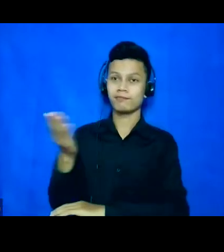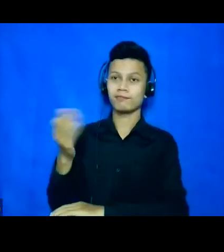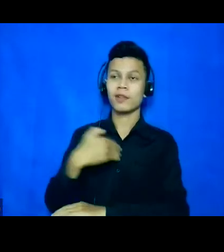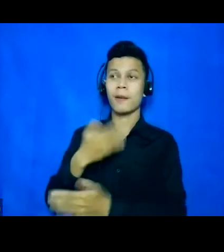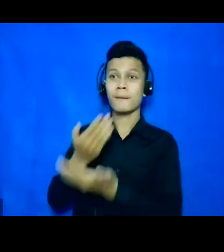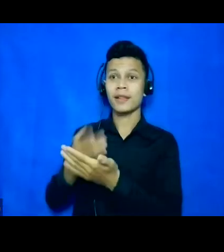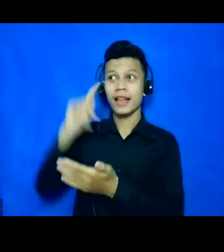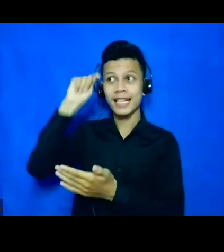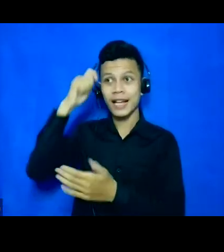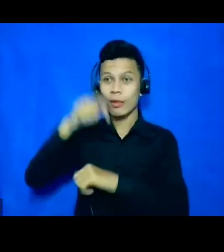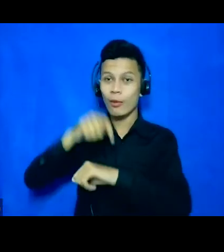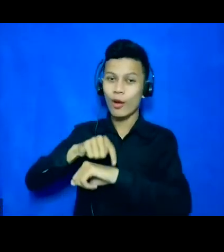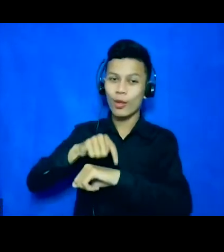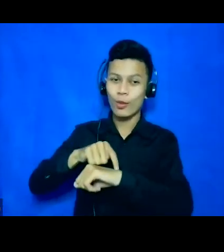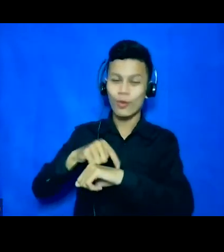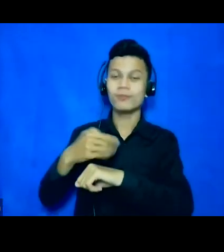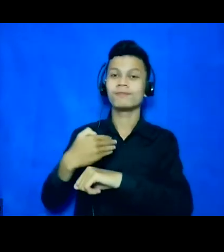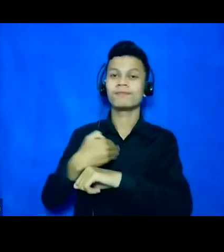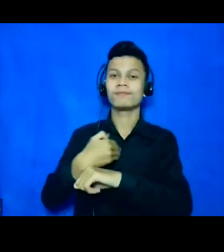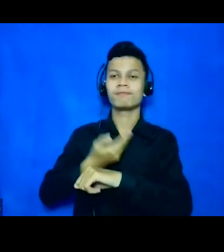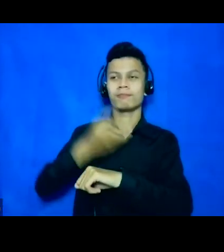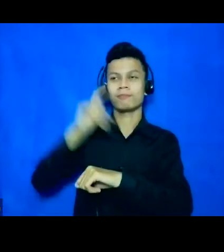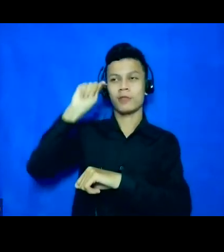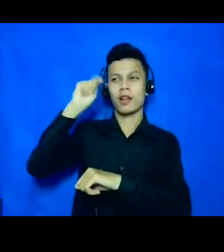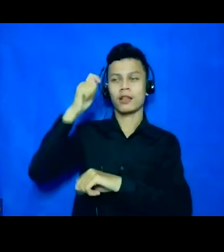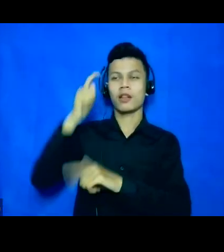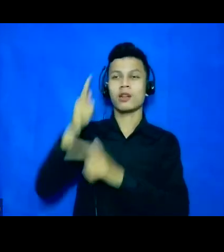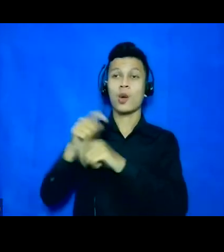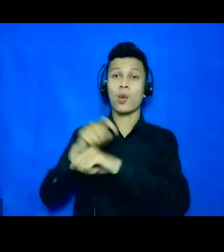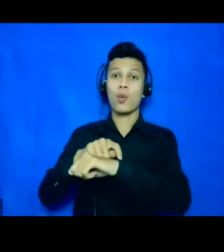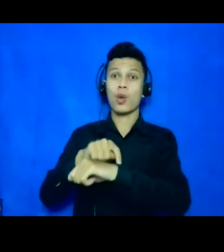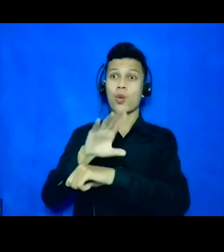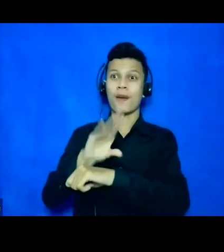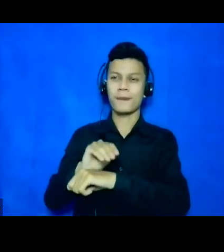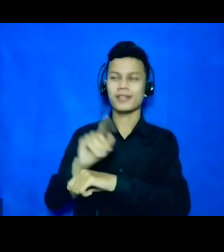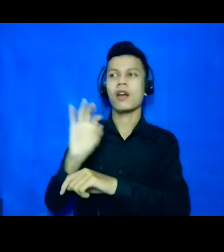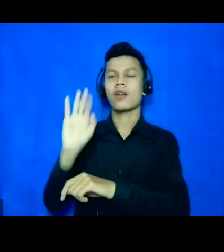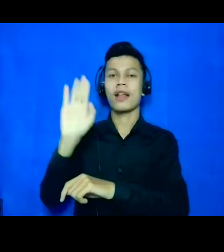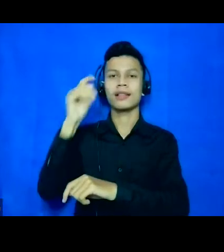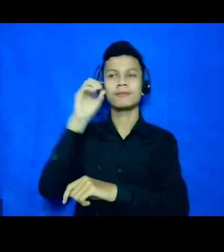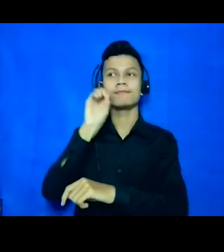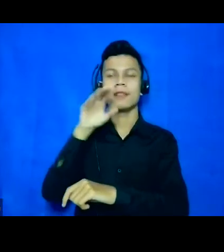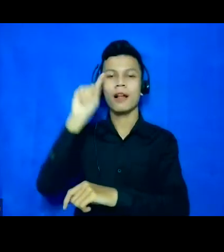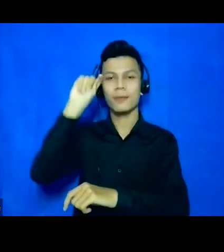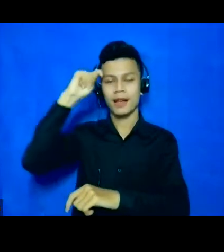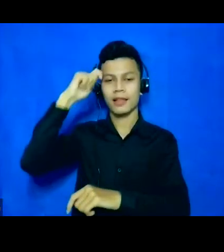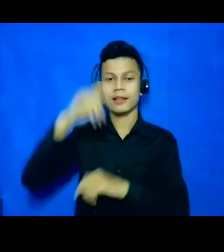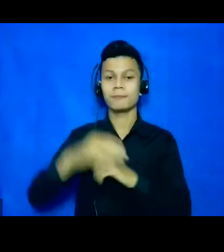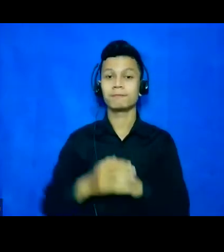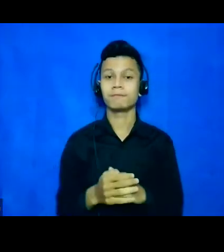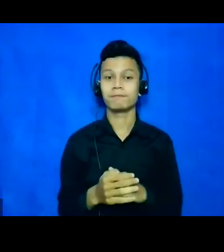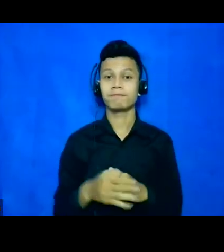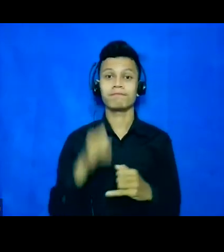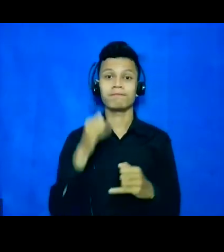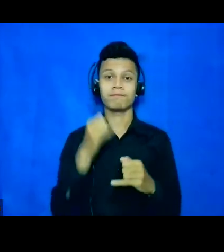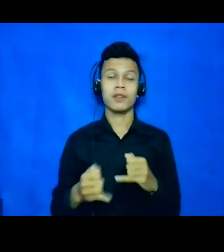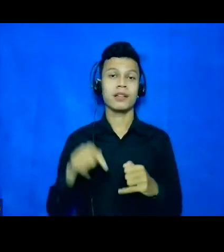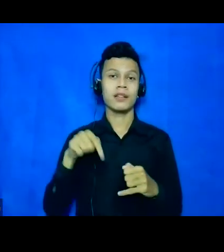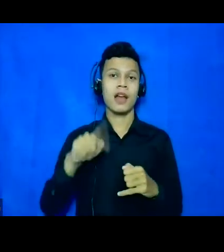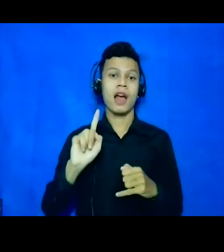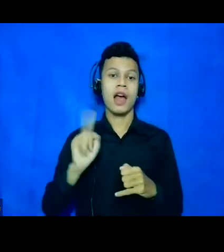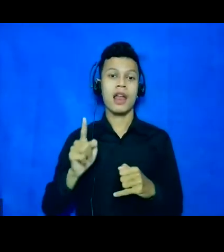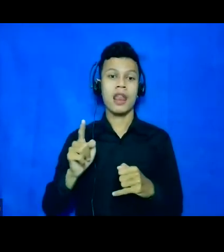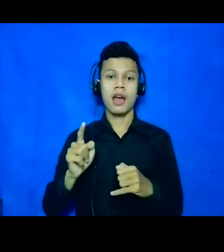and presentation. And lastly, we also provide sign language interpretations and English